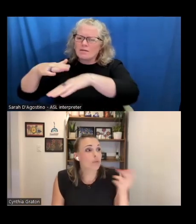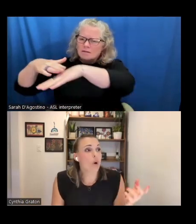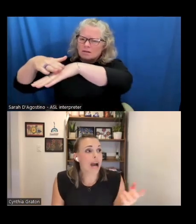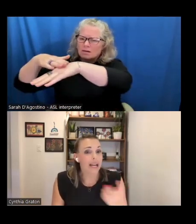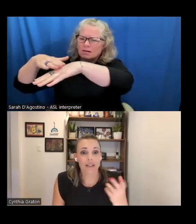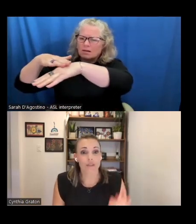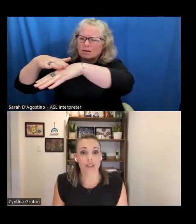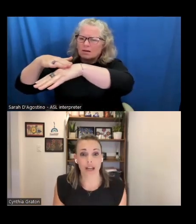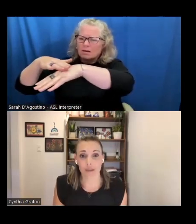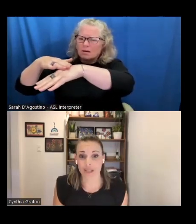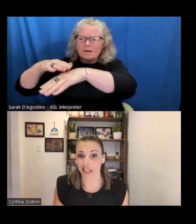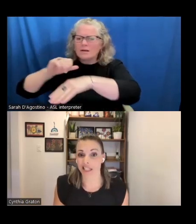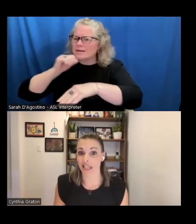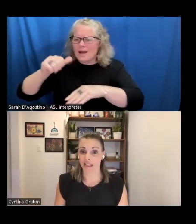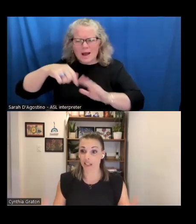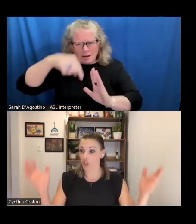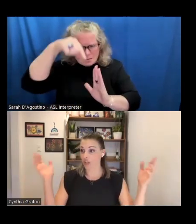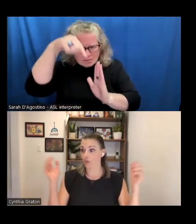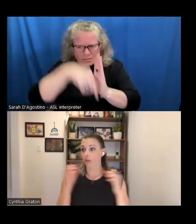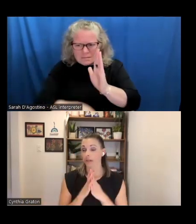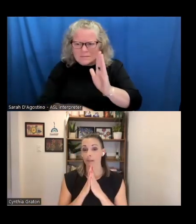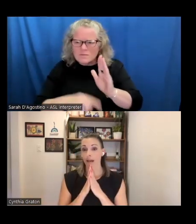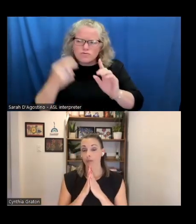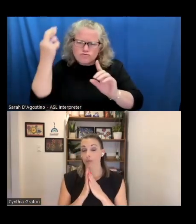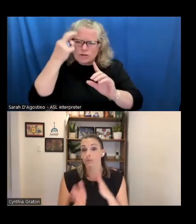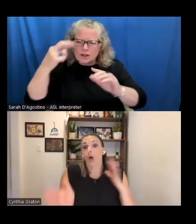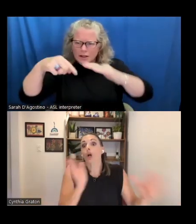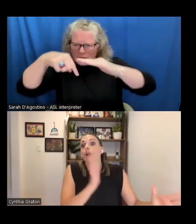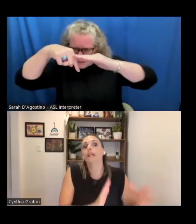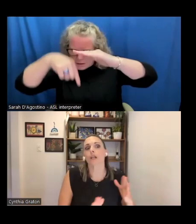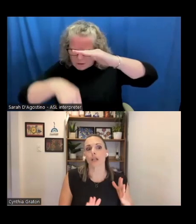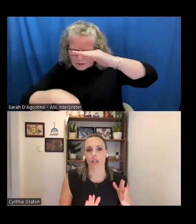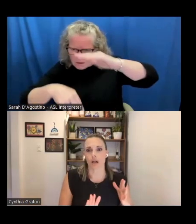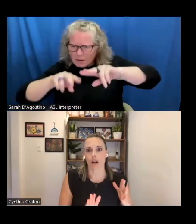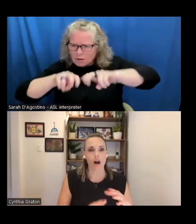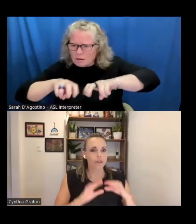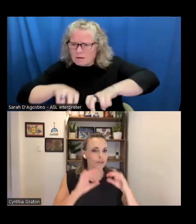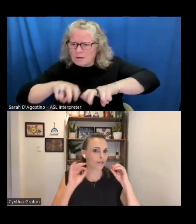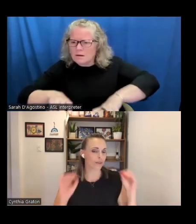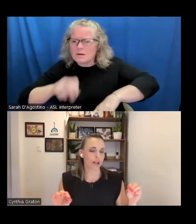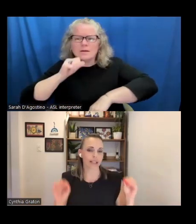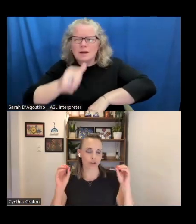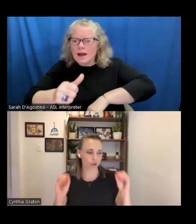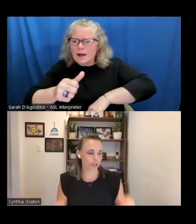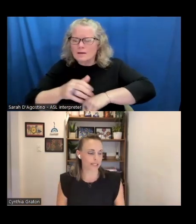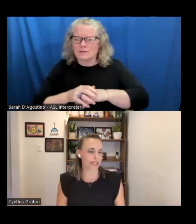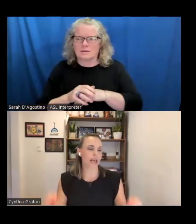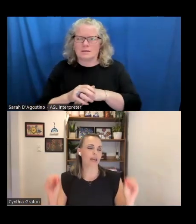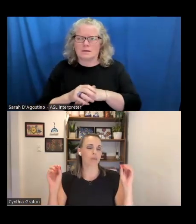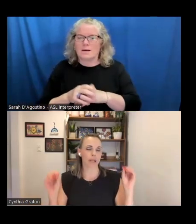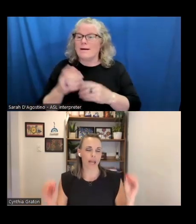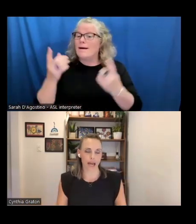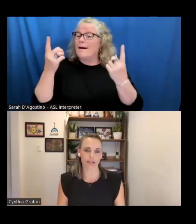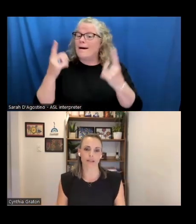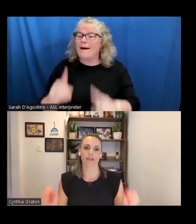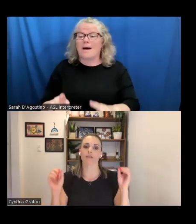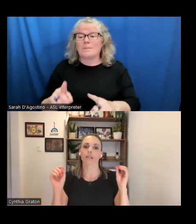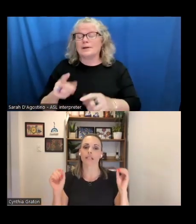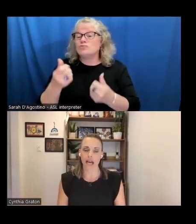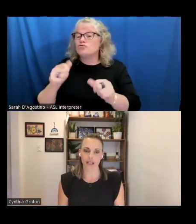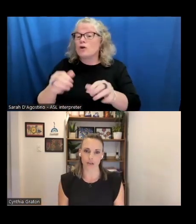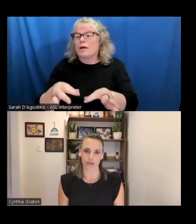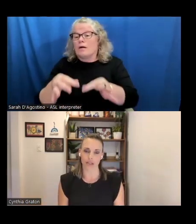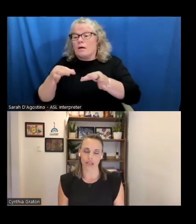Even proactive attempts like sending Jake to the timeout room earlier often fell into the same